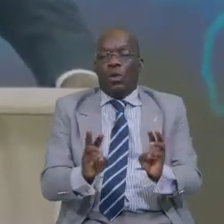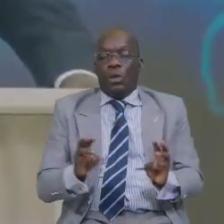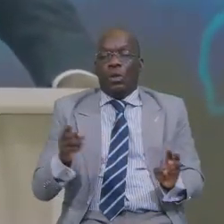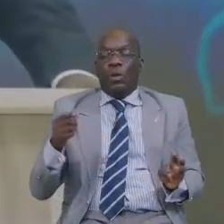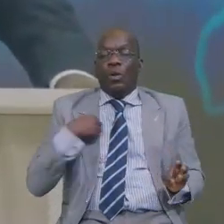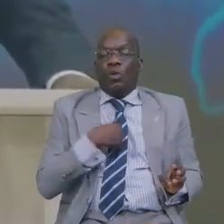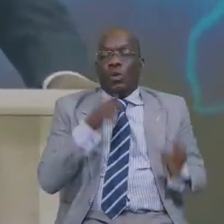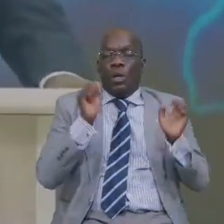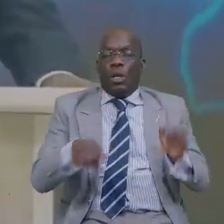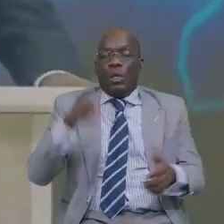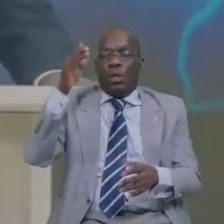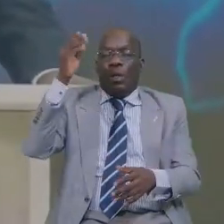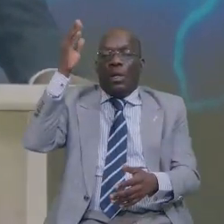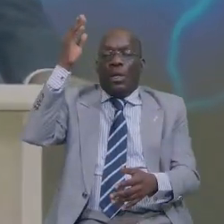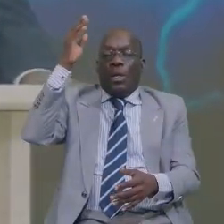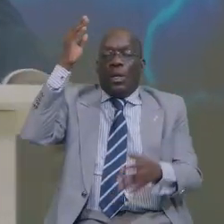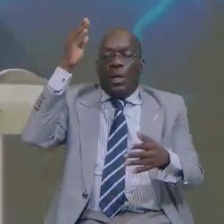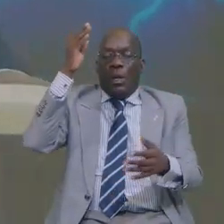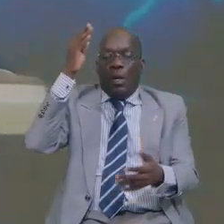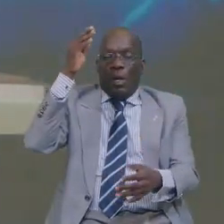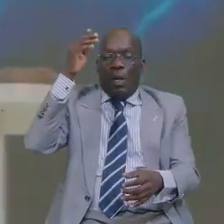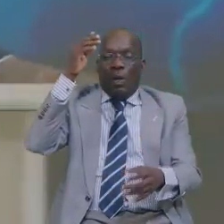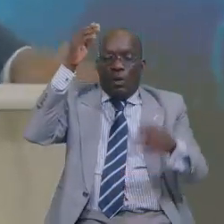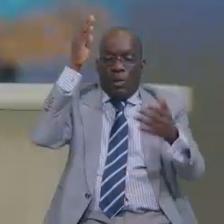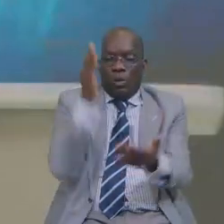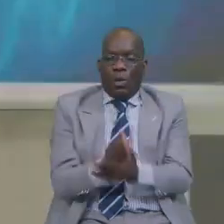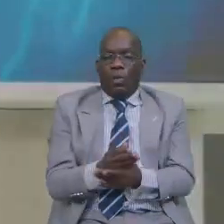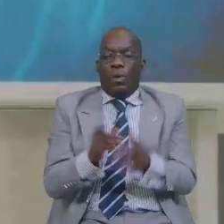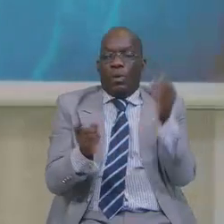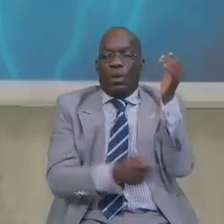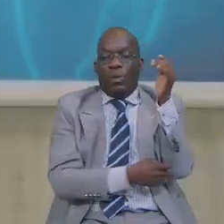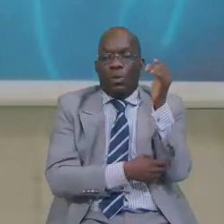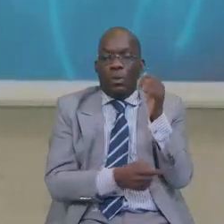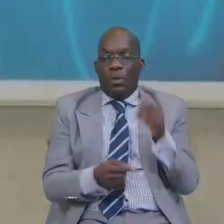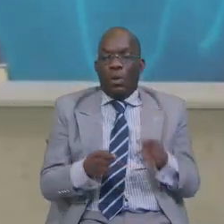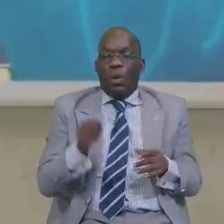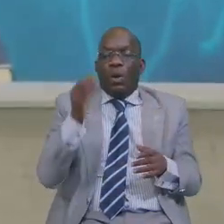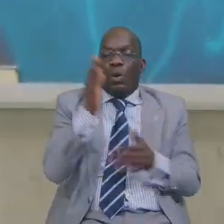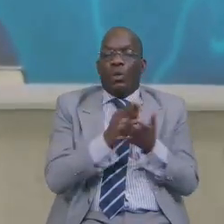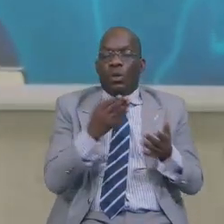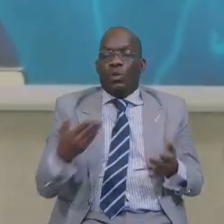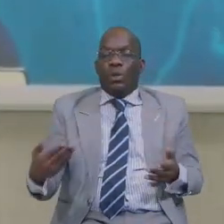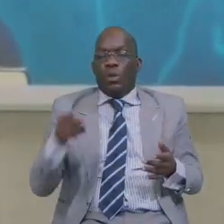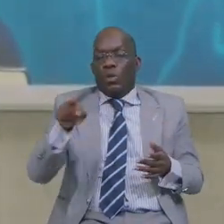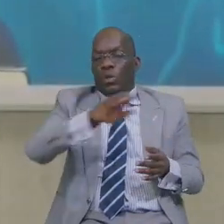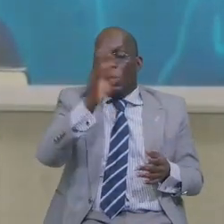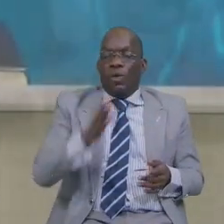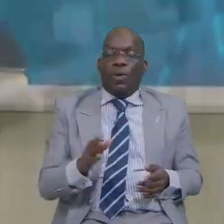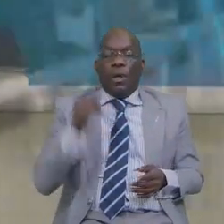expectation, something you never imagined will come upon your life.